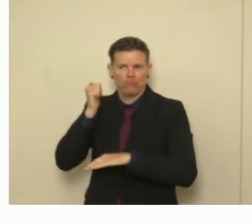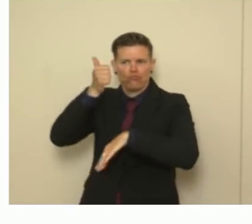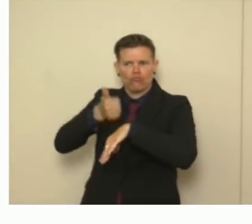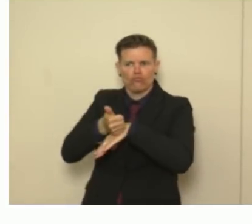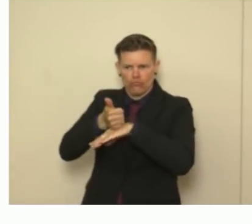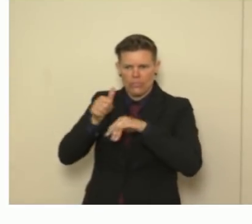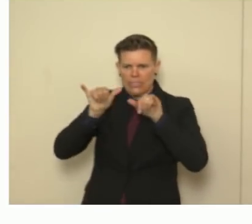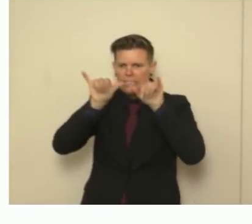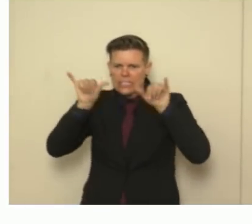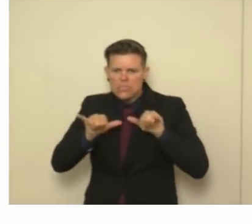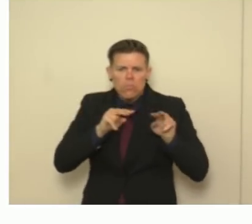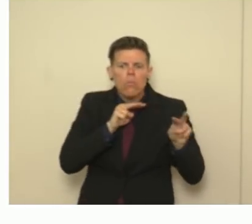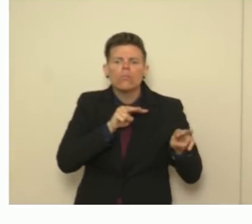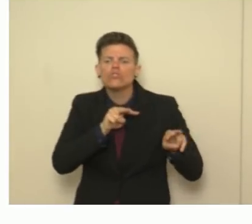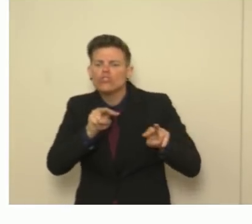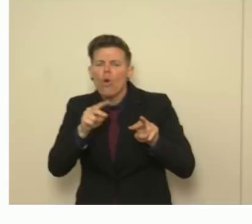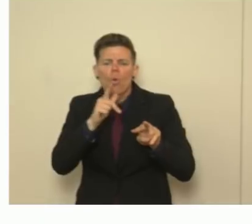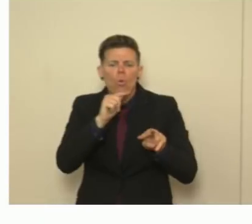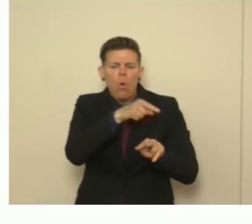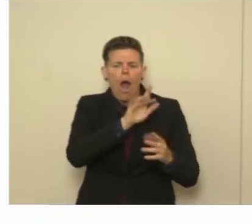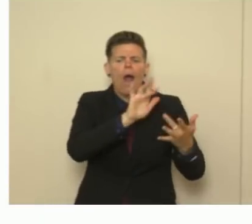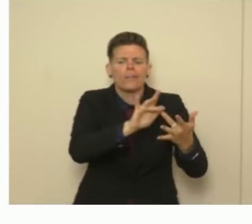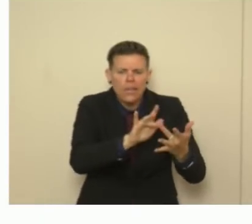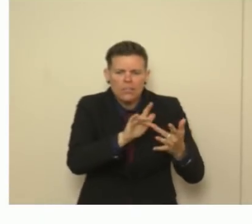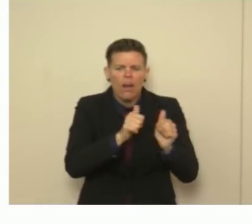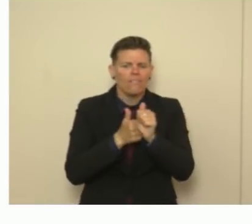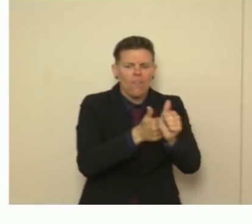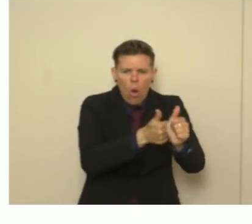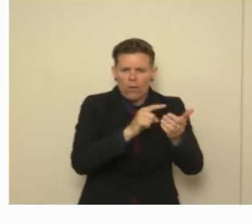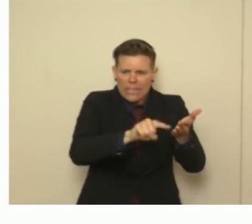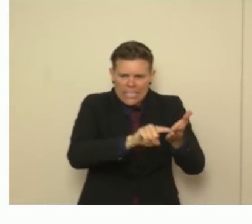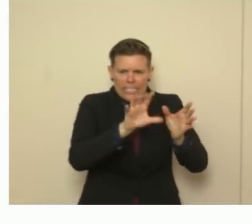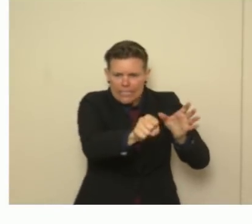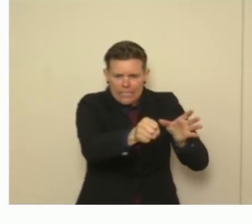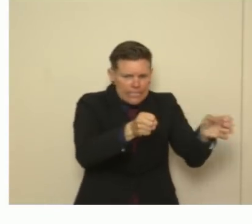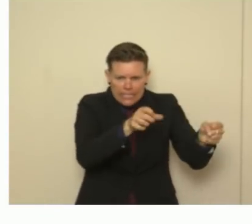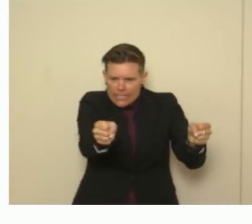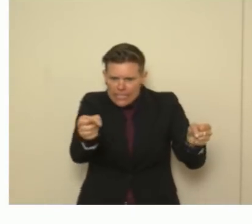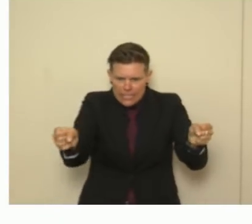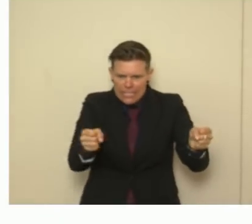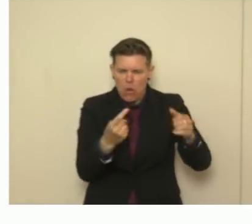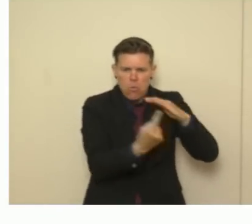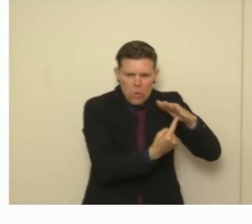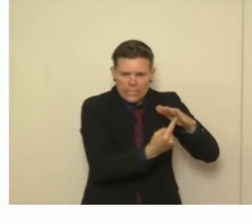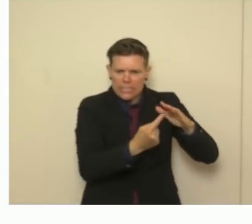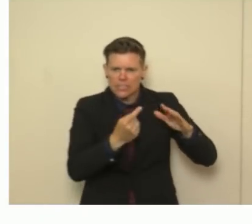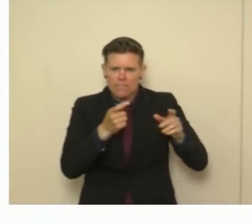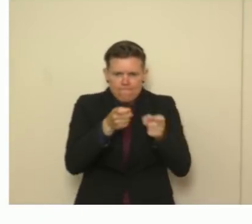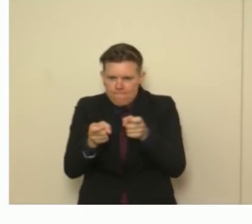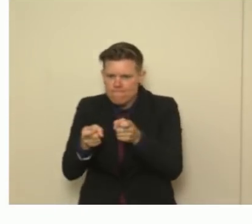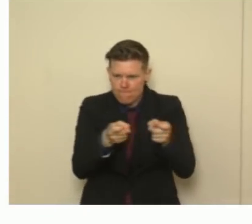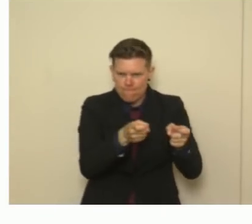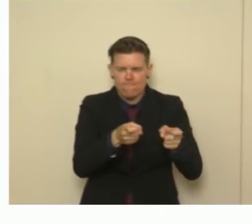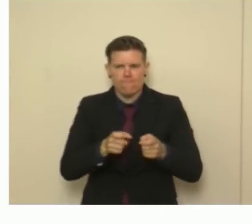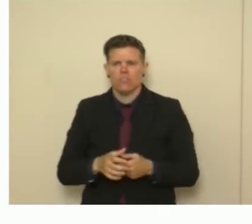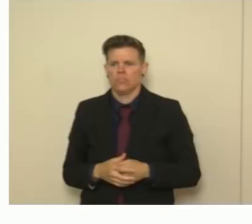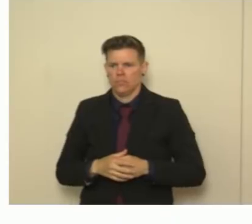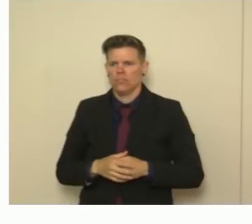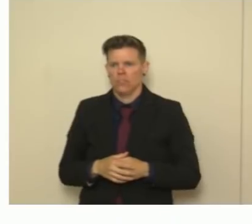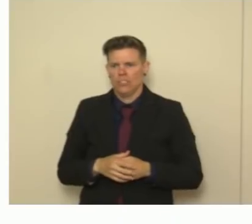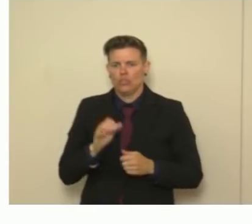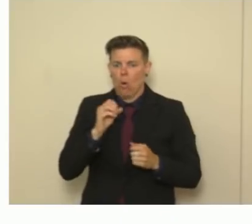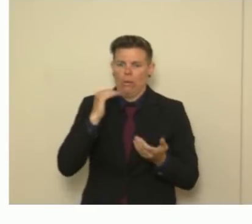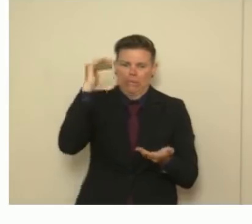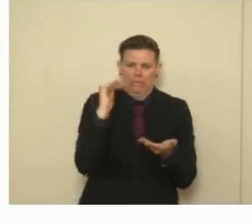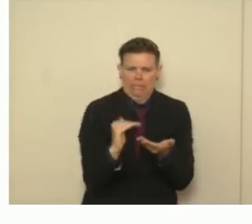sure we can isolate those people and contain what could be a potential outbreak. The next slide is our old friend,